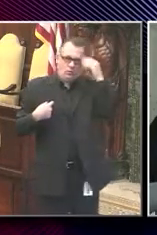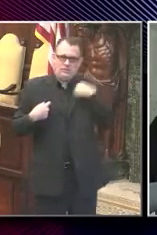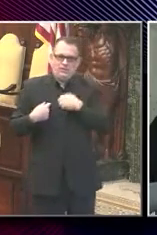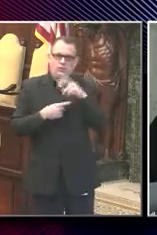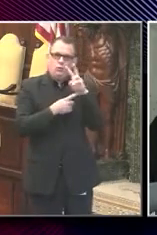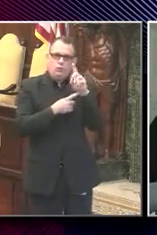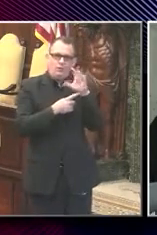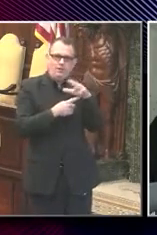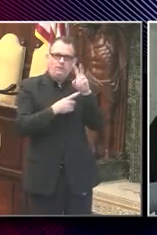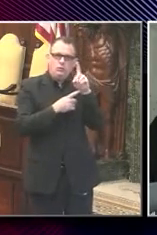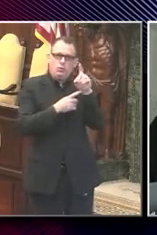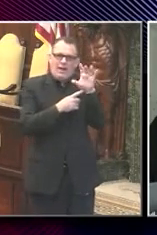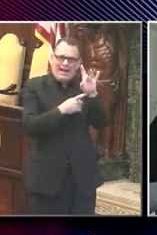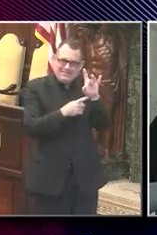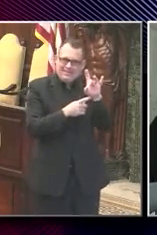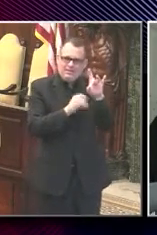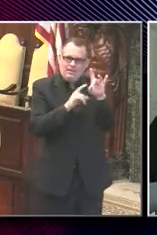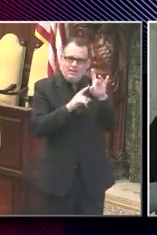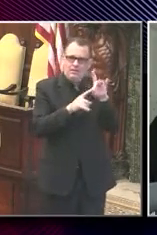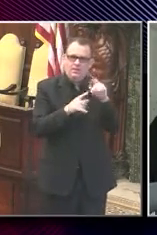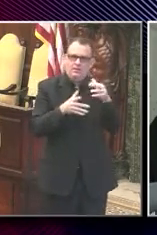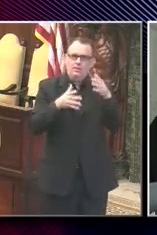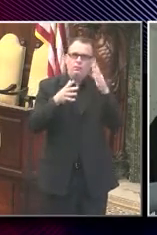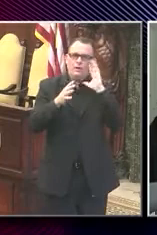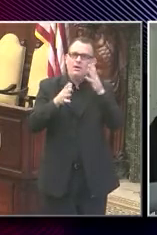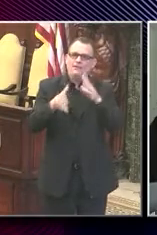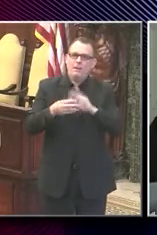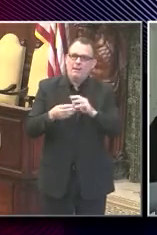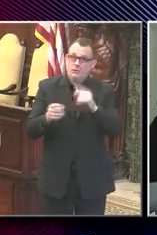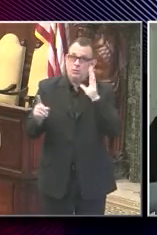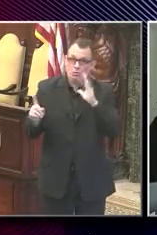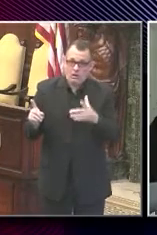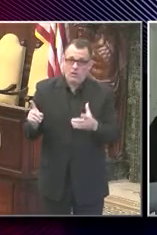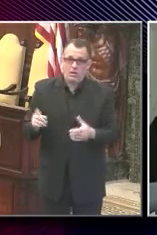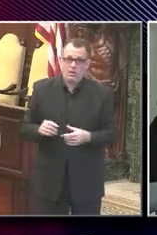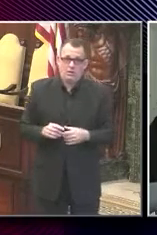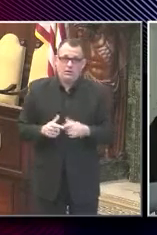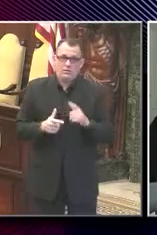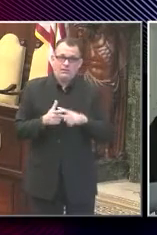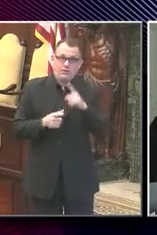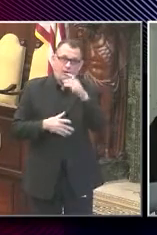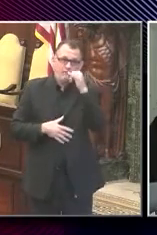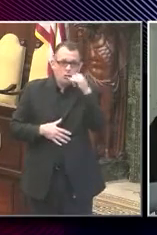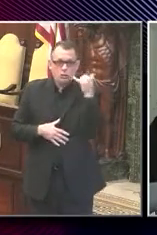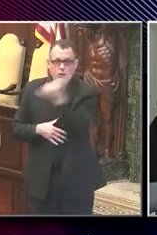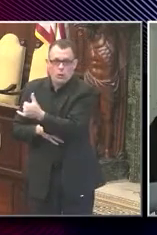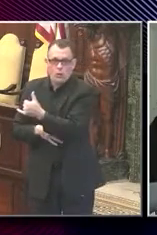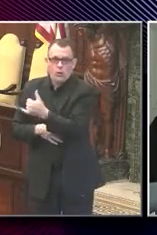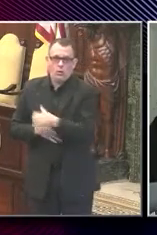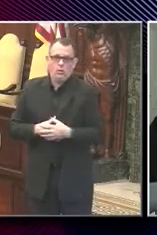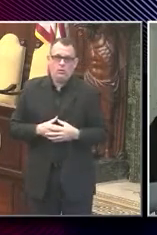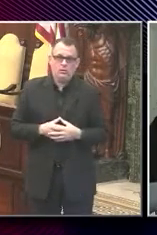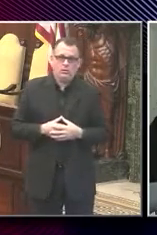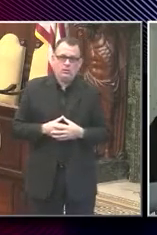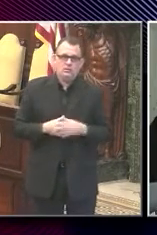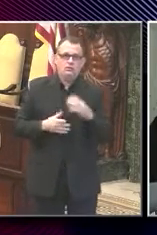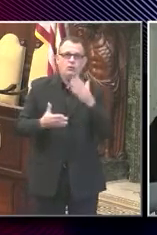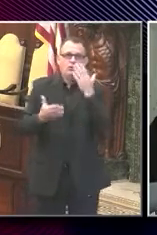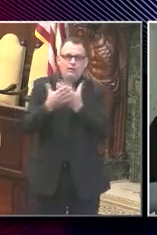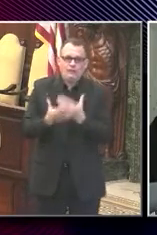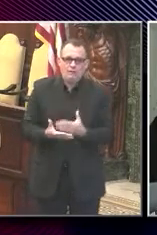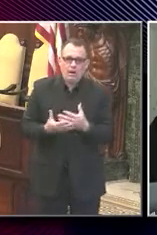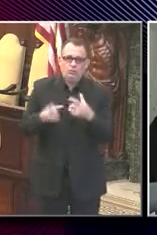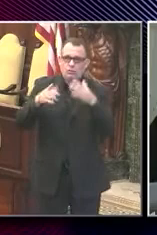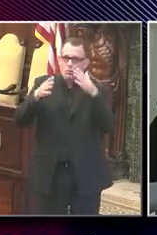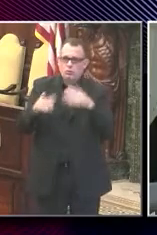leave a message with a direct line you can call to return to speak to the person who left the message with you. If you want to verify that this is the right person,